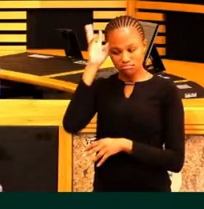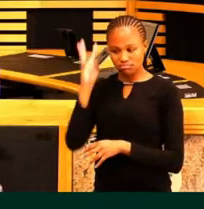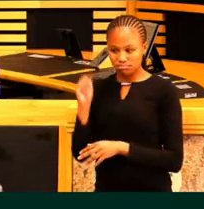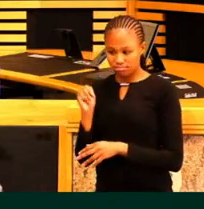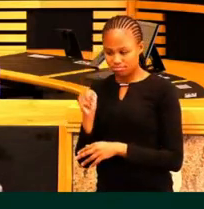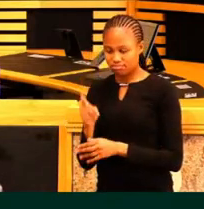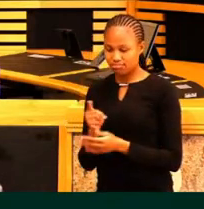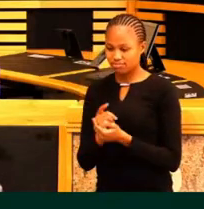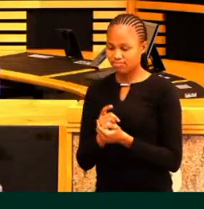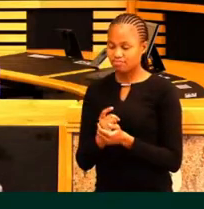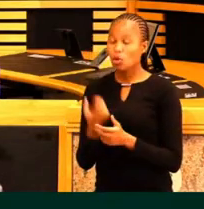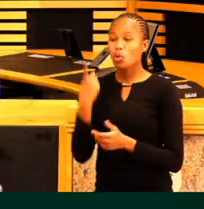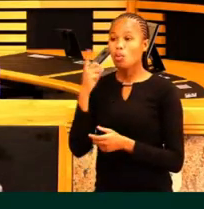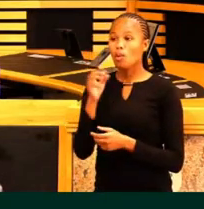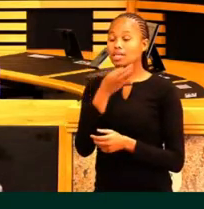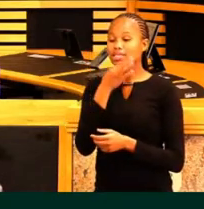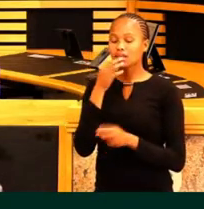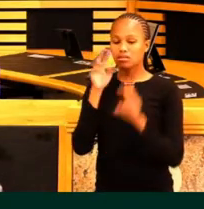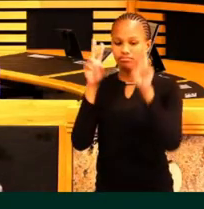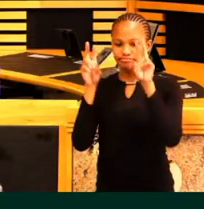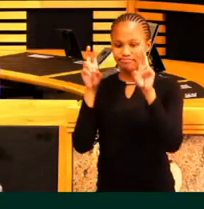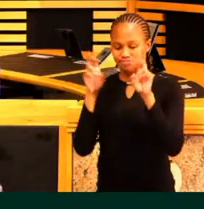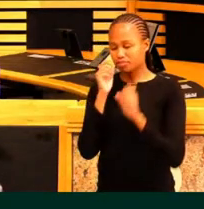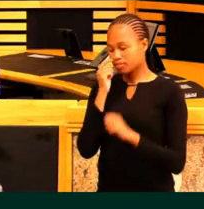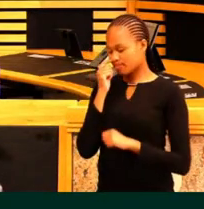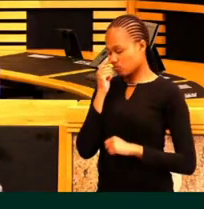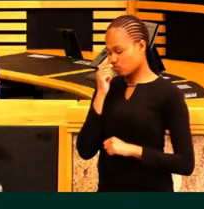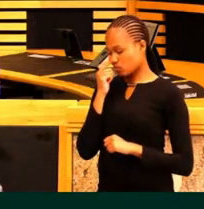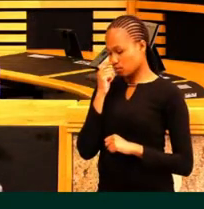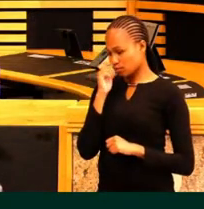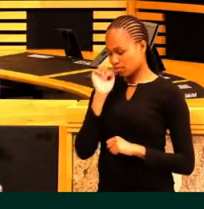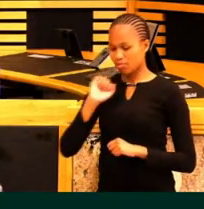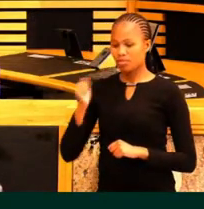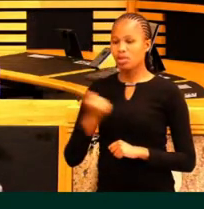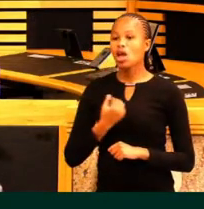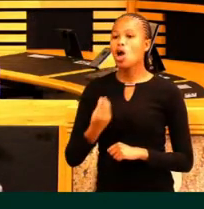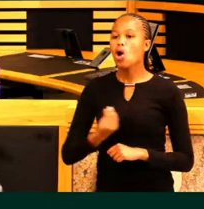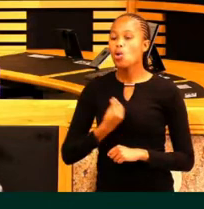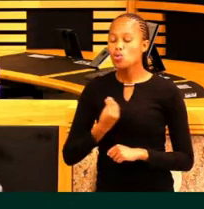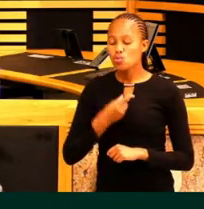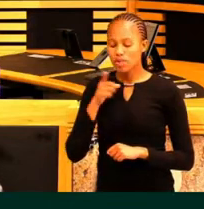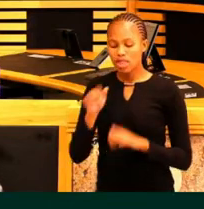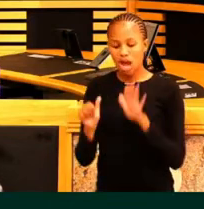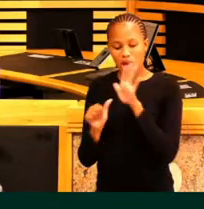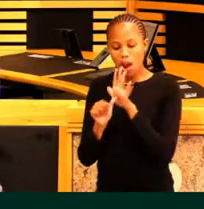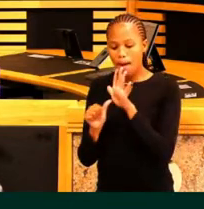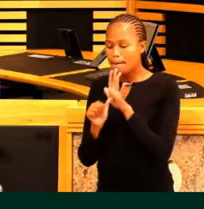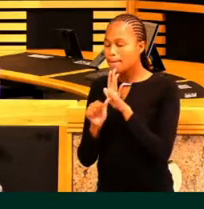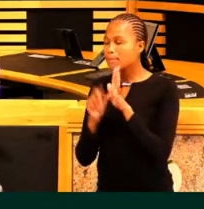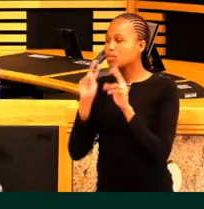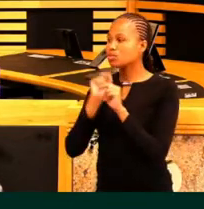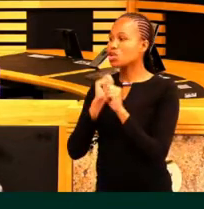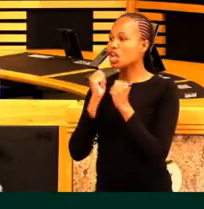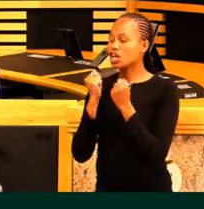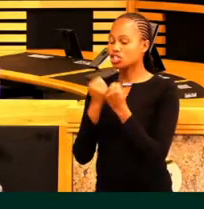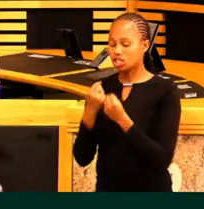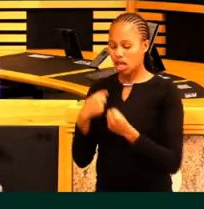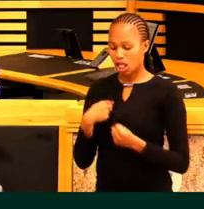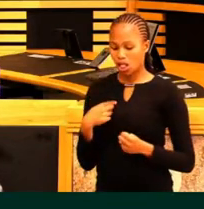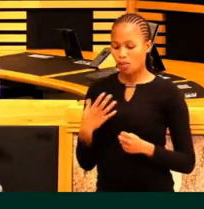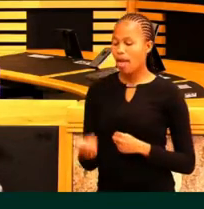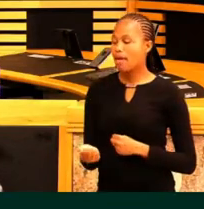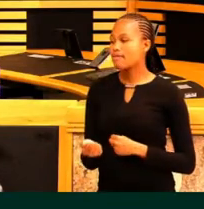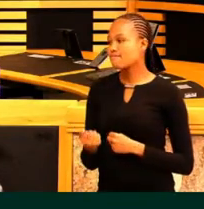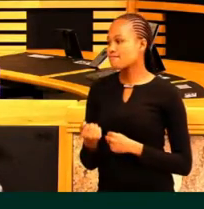he once said I quote our youth are the most important National Asset that we have